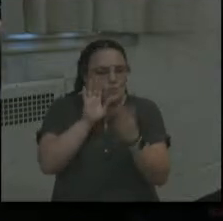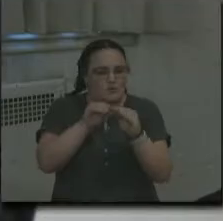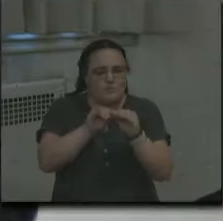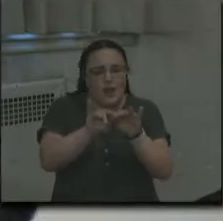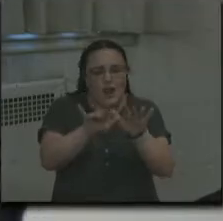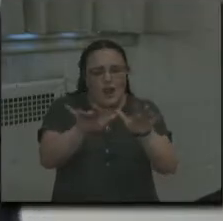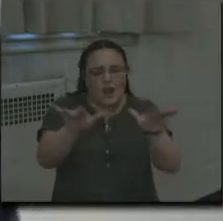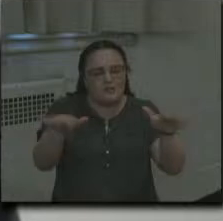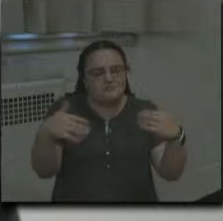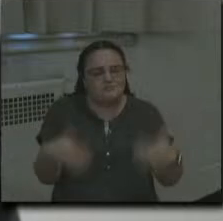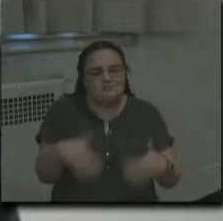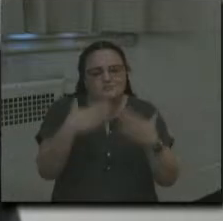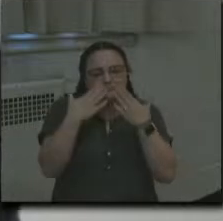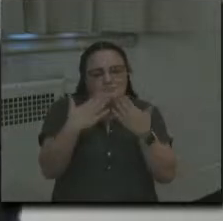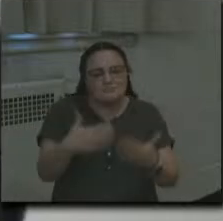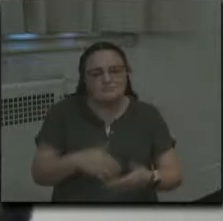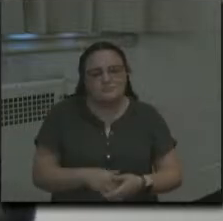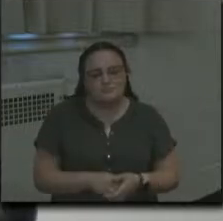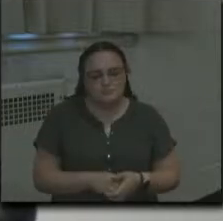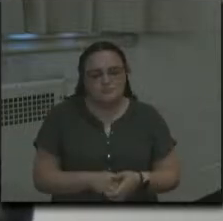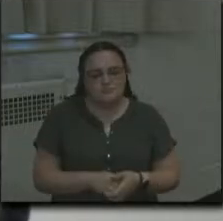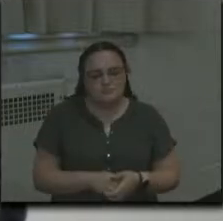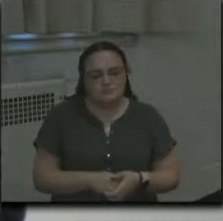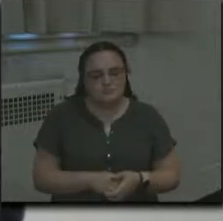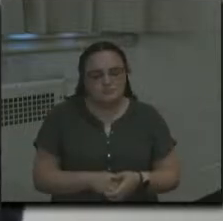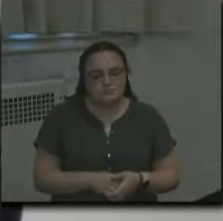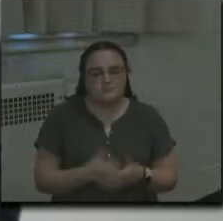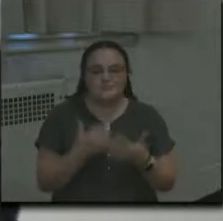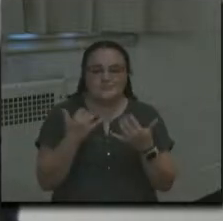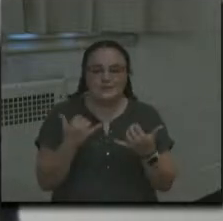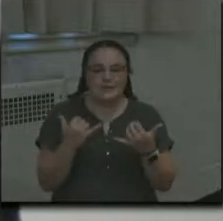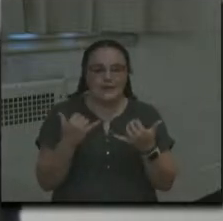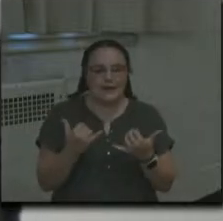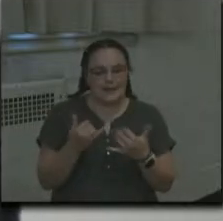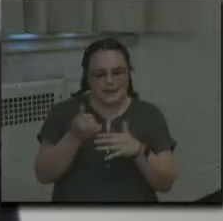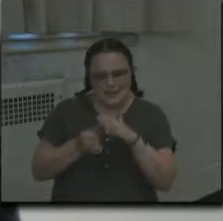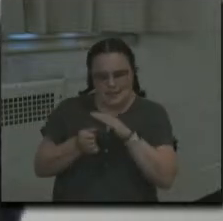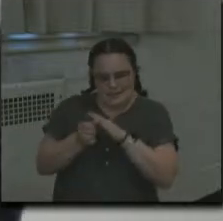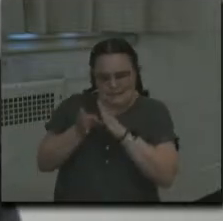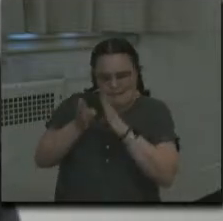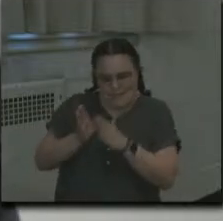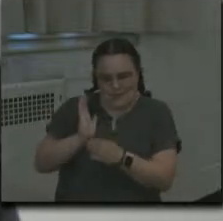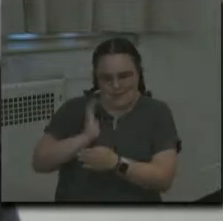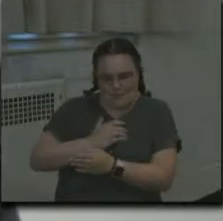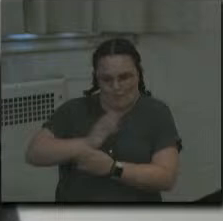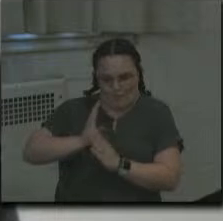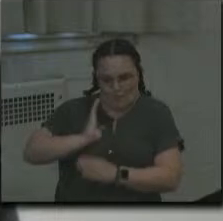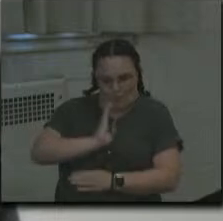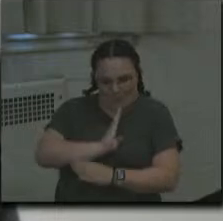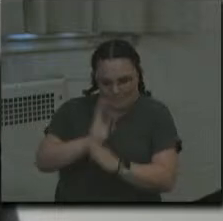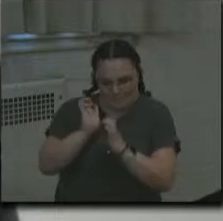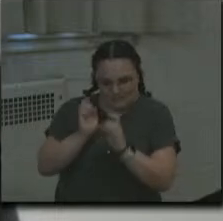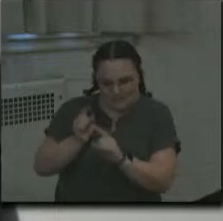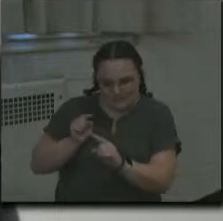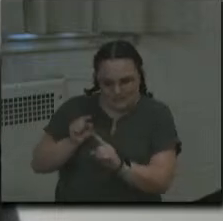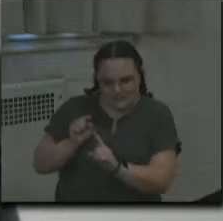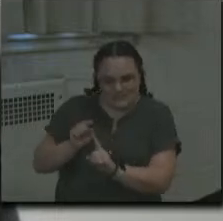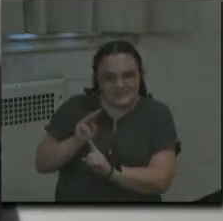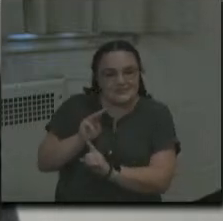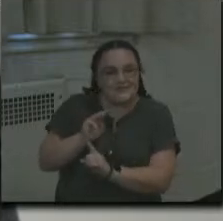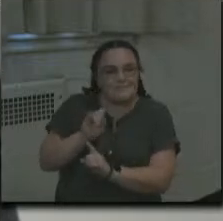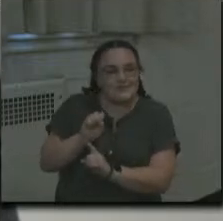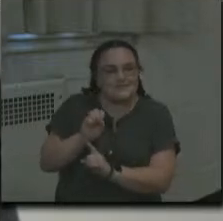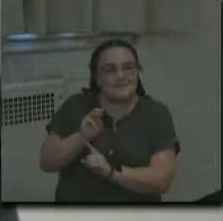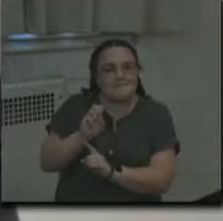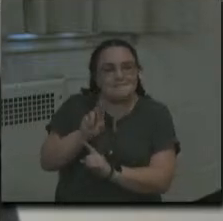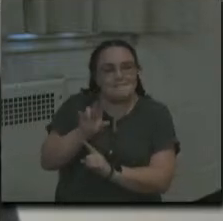much. Tonight, the unsung partner for Prince George's County Public Schools Board of Education is Mrs.